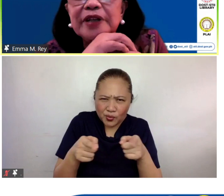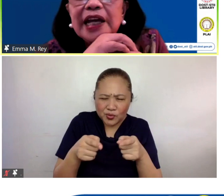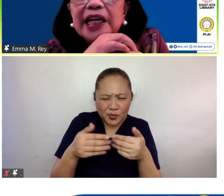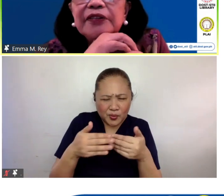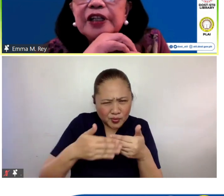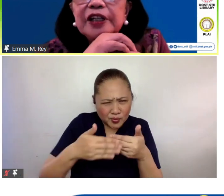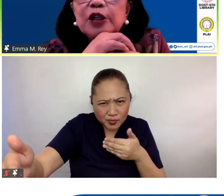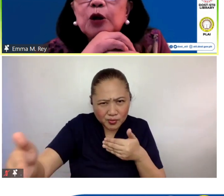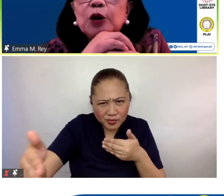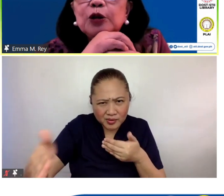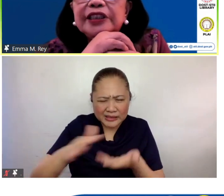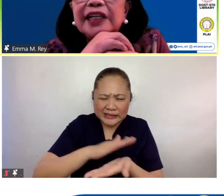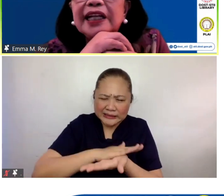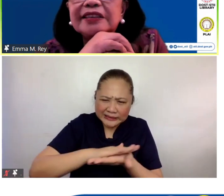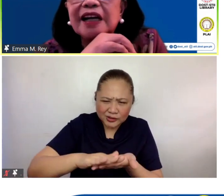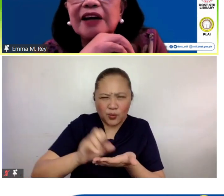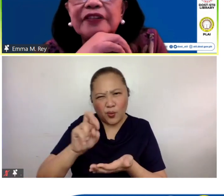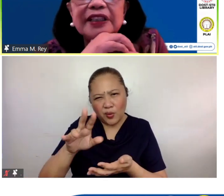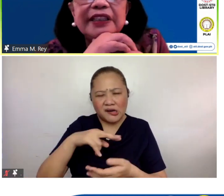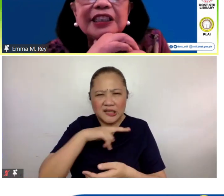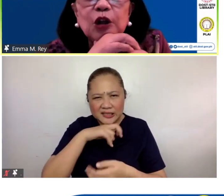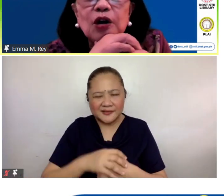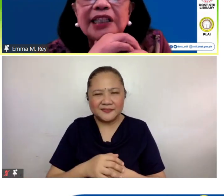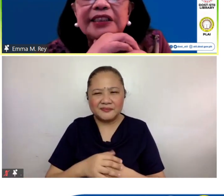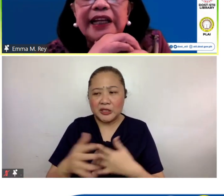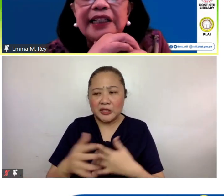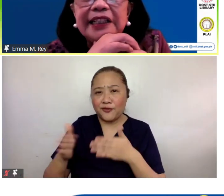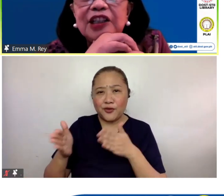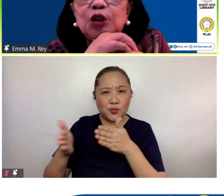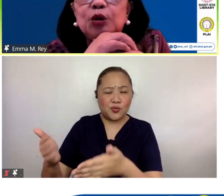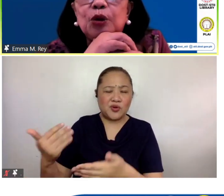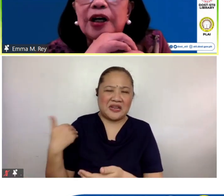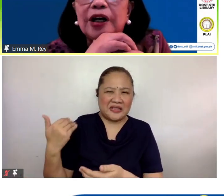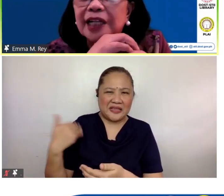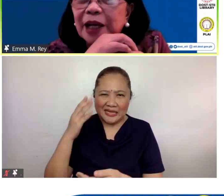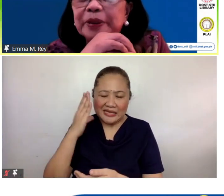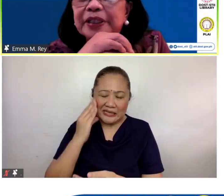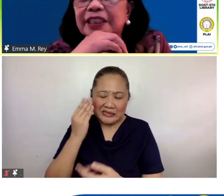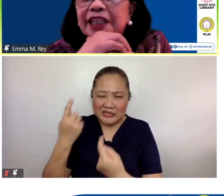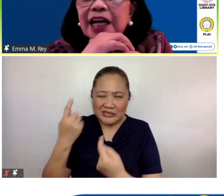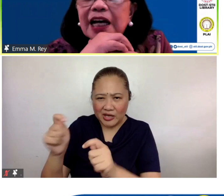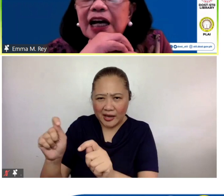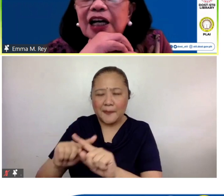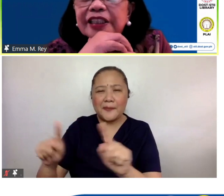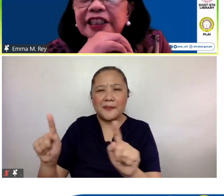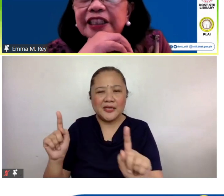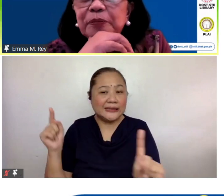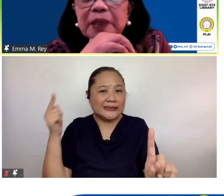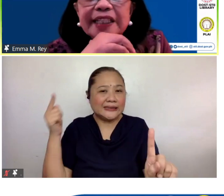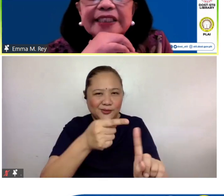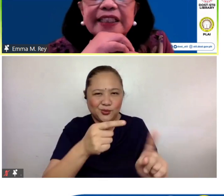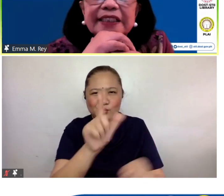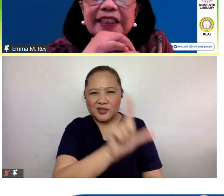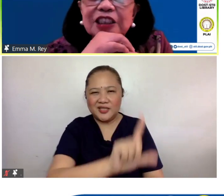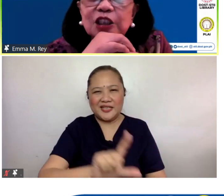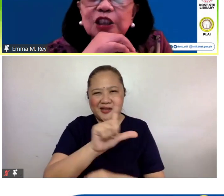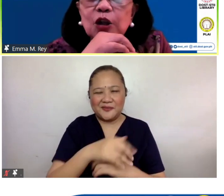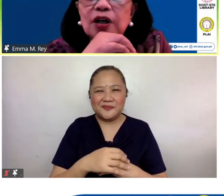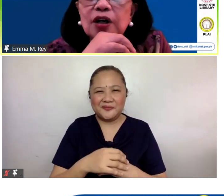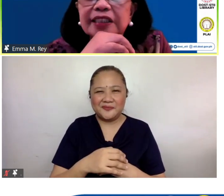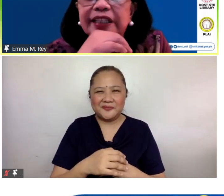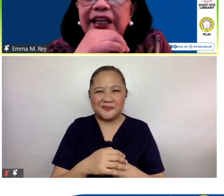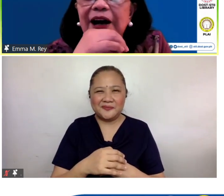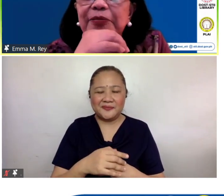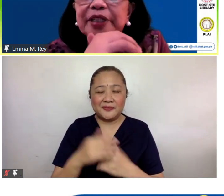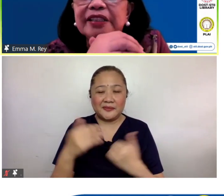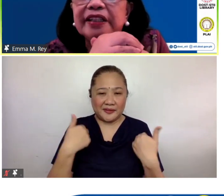unpaved, even roads less traveled, as long as they lead to our libraries, are third places, and as long as